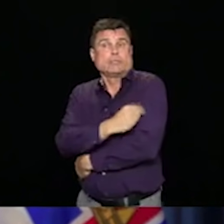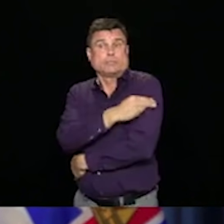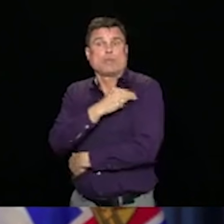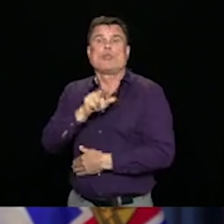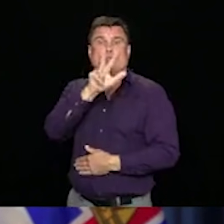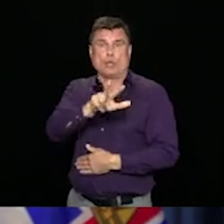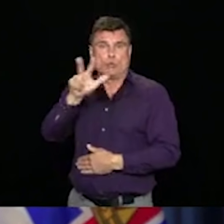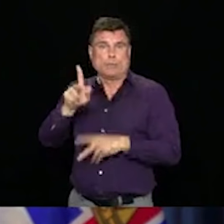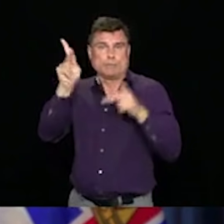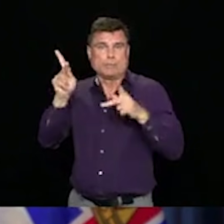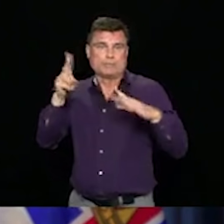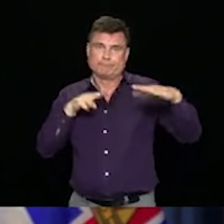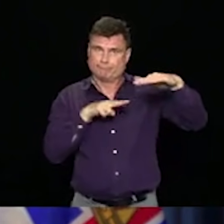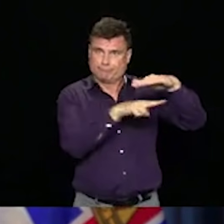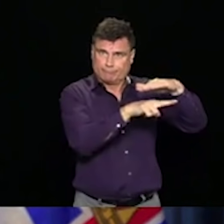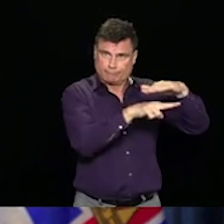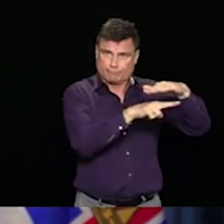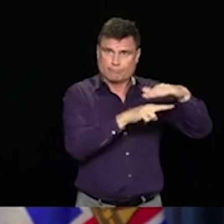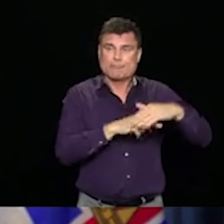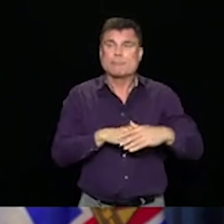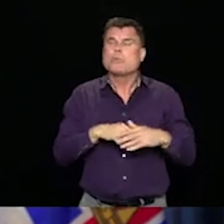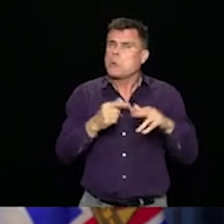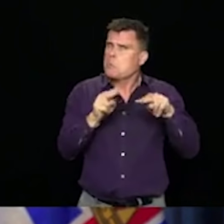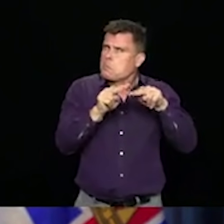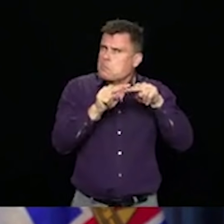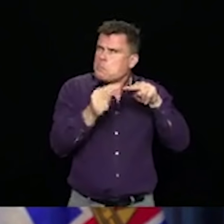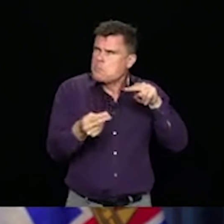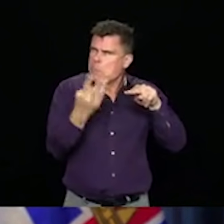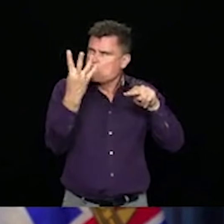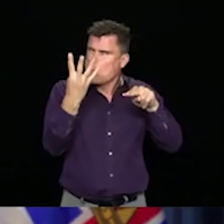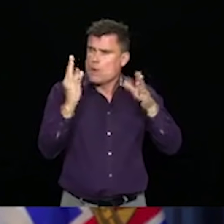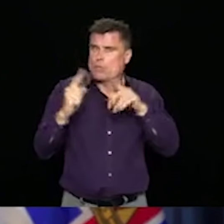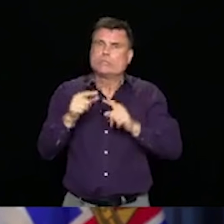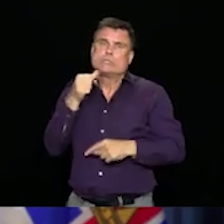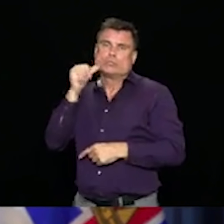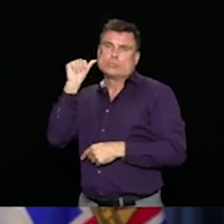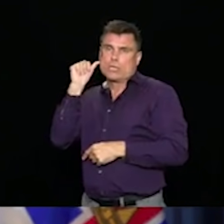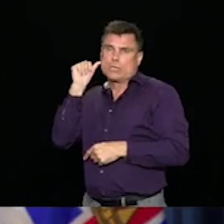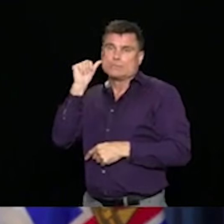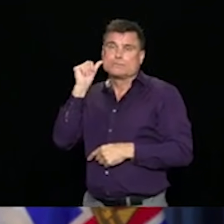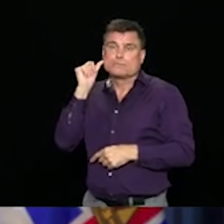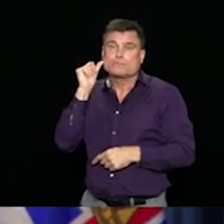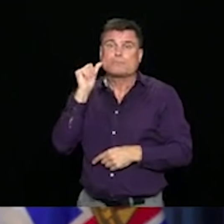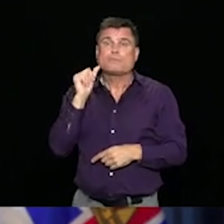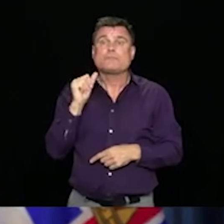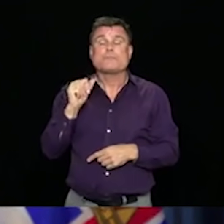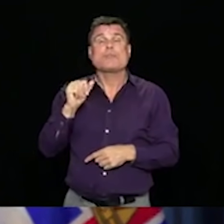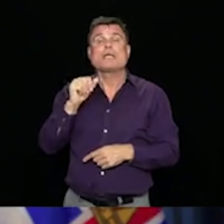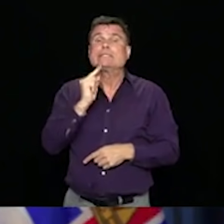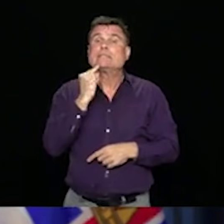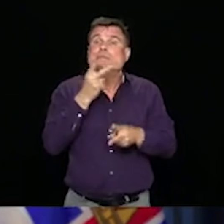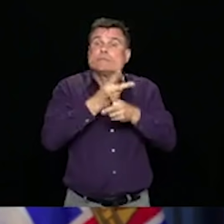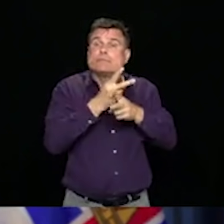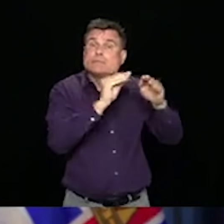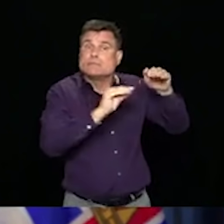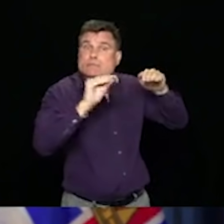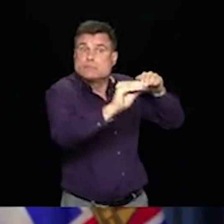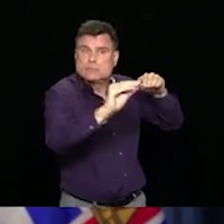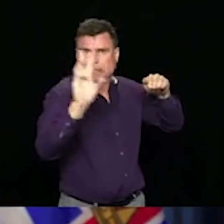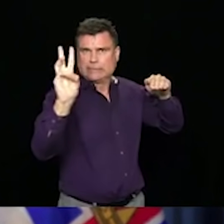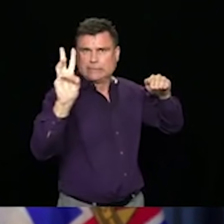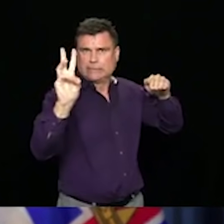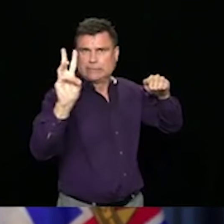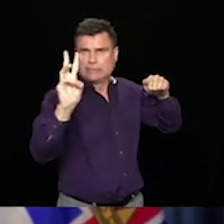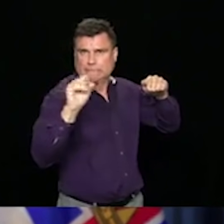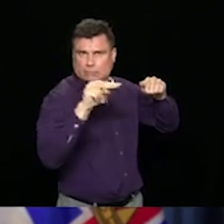with COVID-19 today. That's down 4 from yesterday's report. We have 6 in critical care. That's down 7. To put